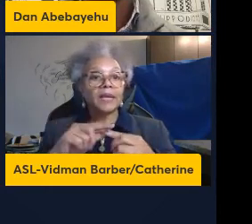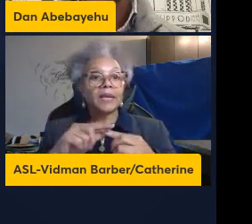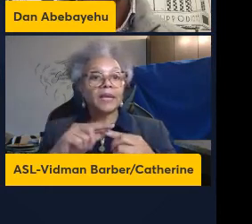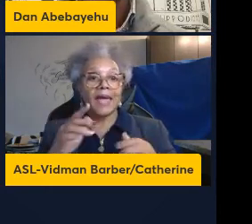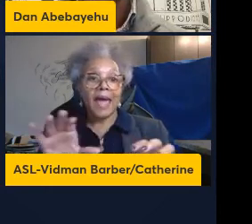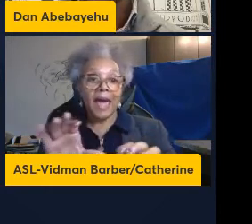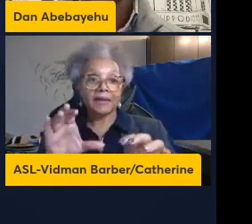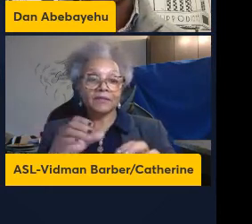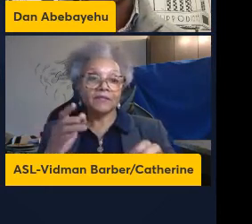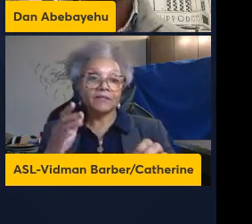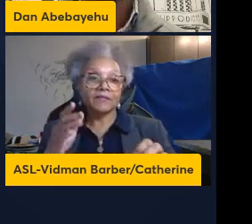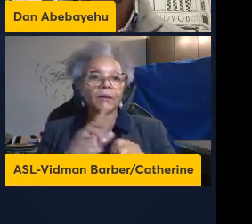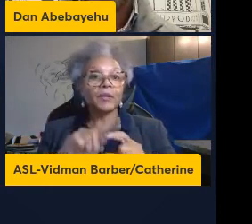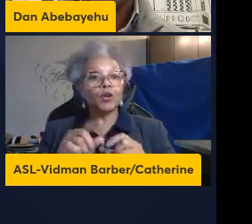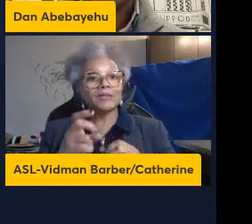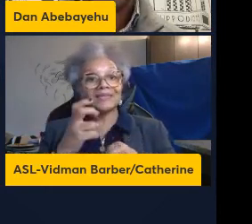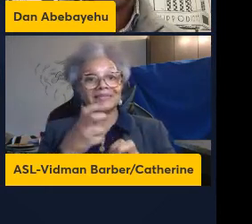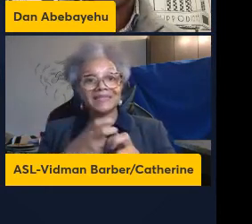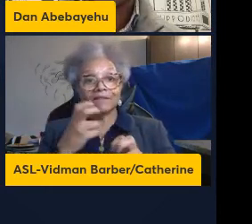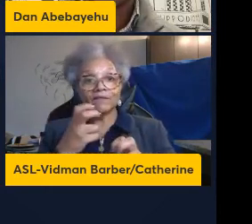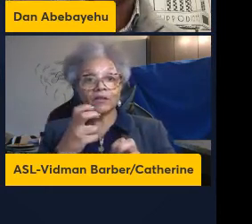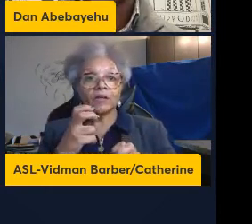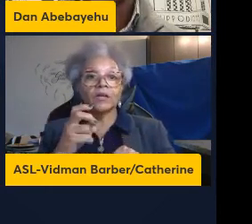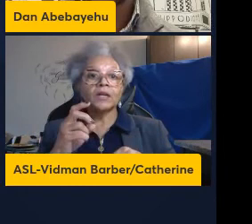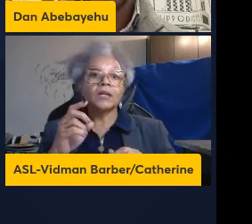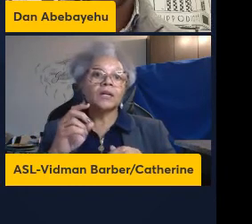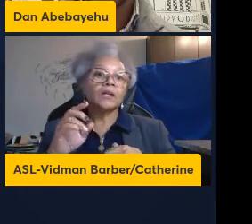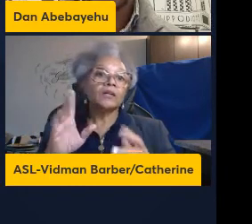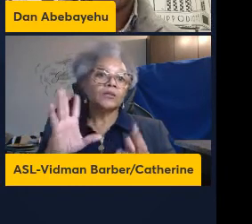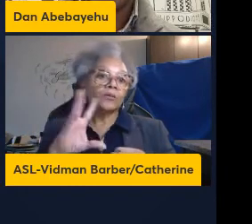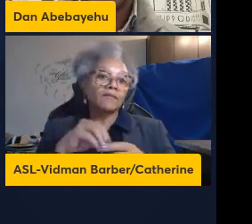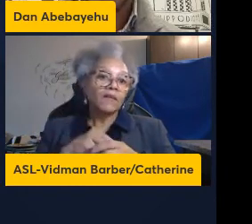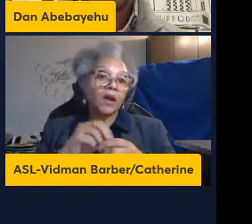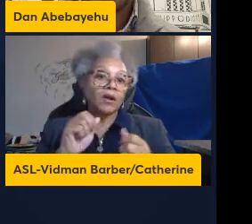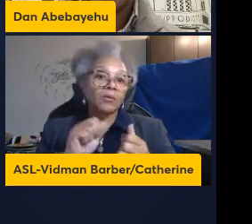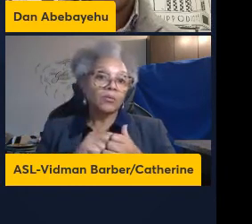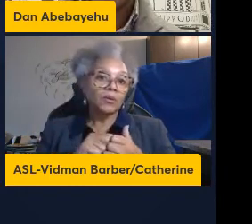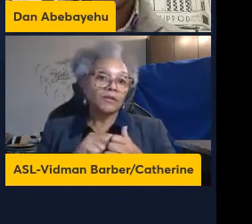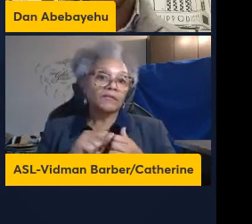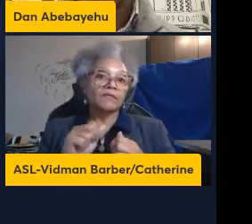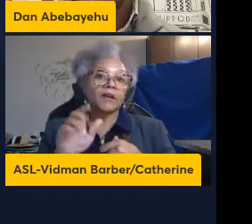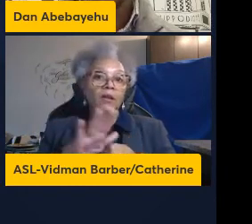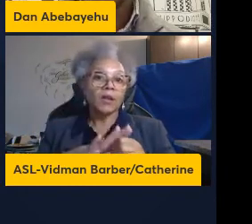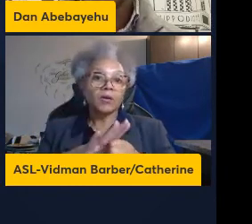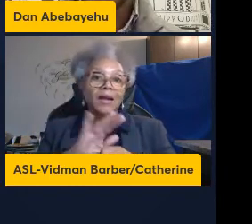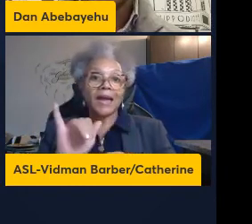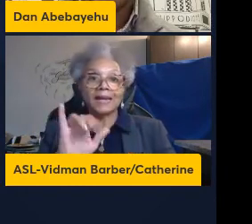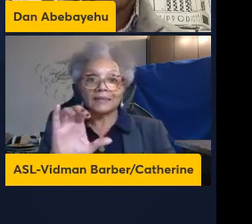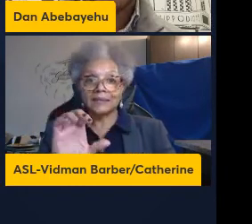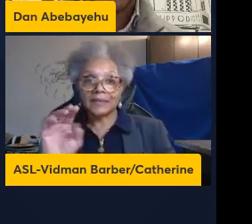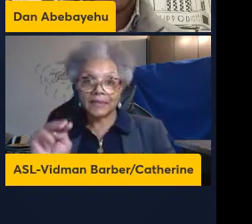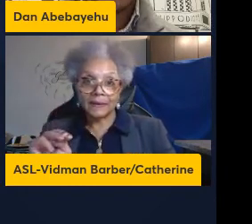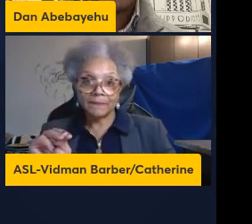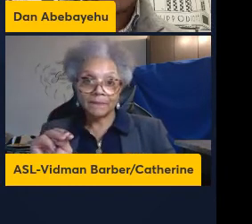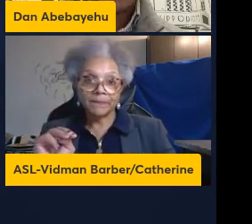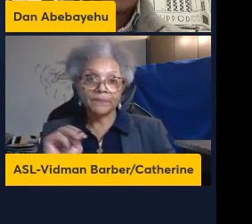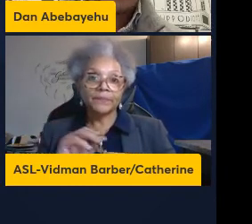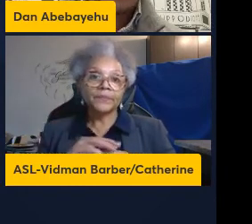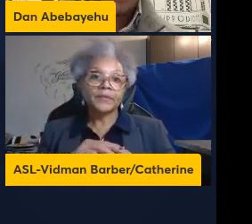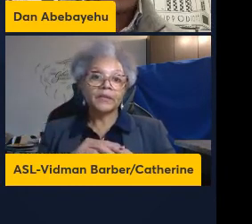on stiffer substrates enable alpha V beta 3 to engage and bind to their local ECM, driving contractility and downstream